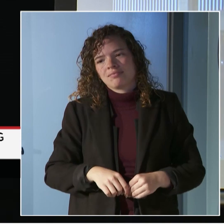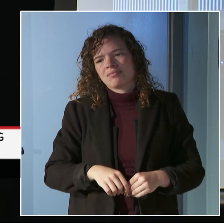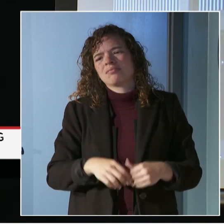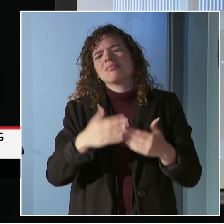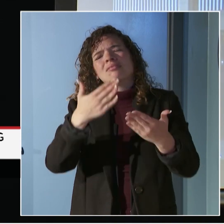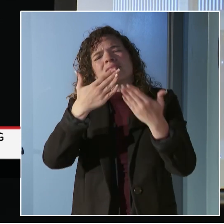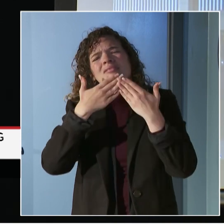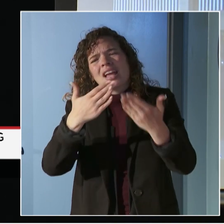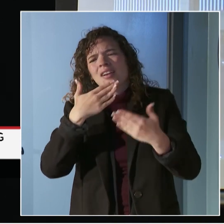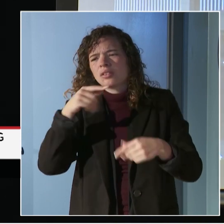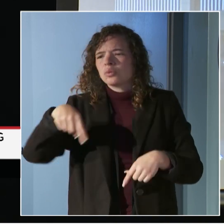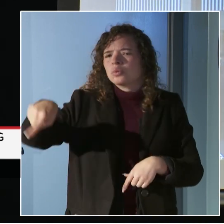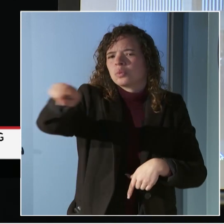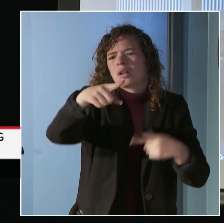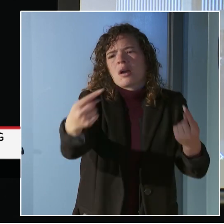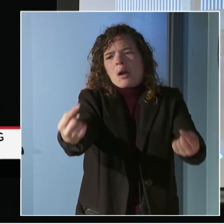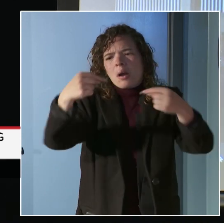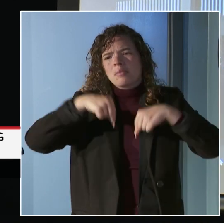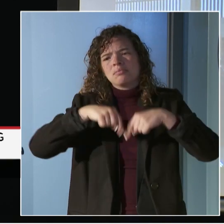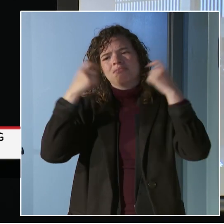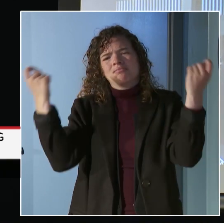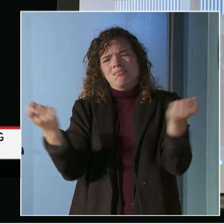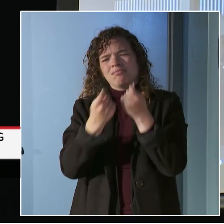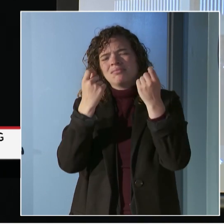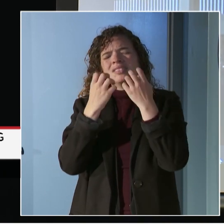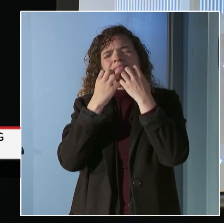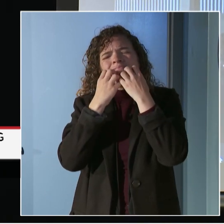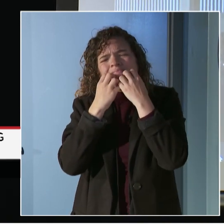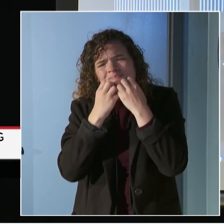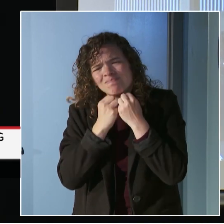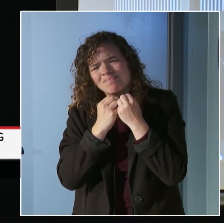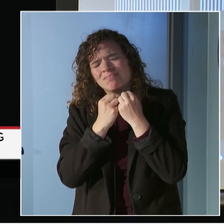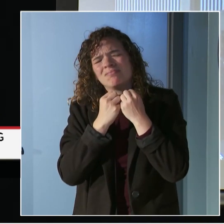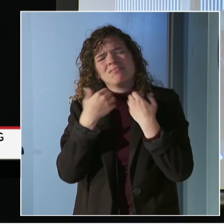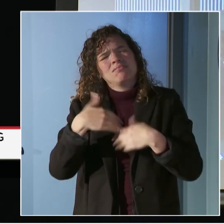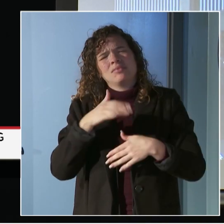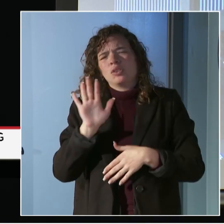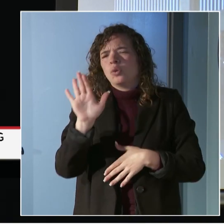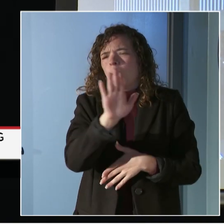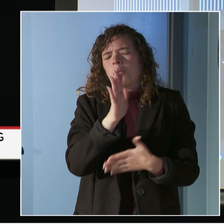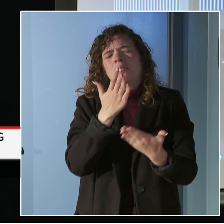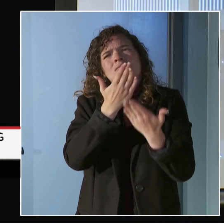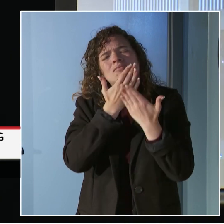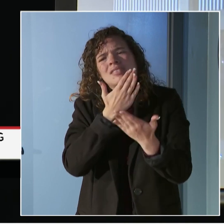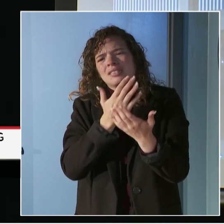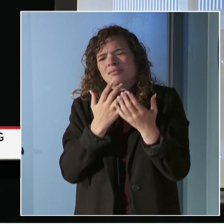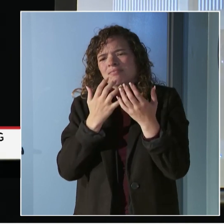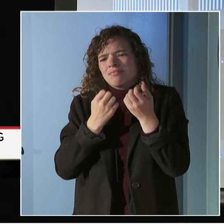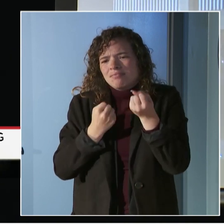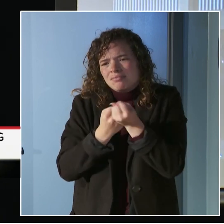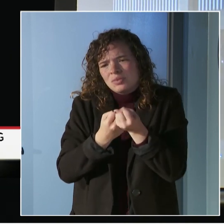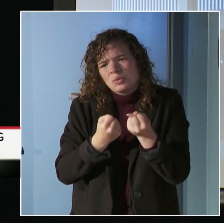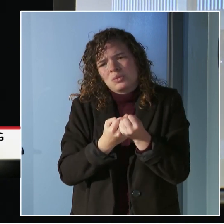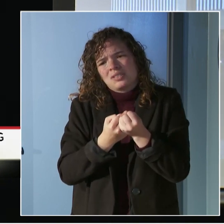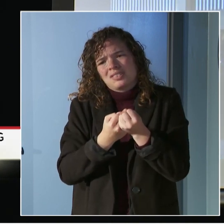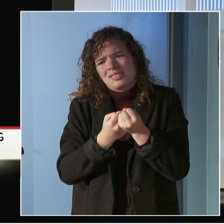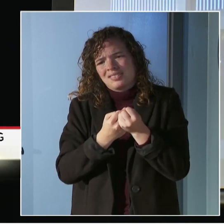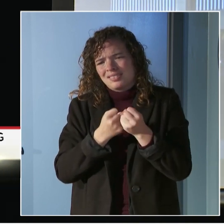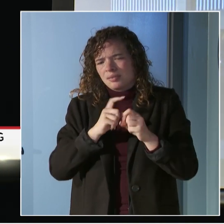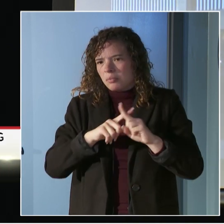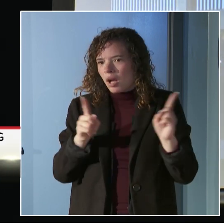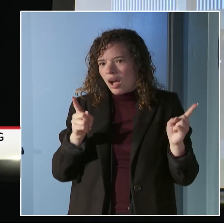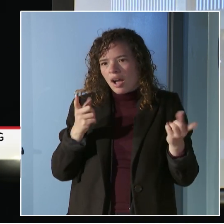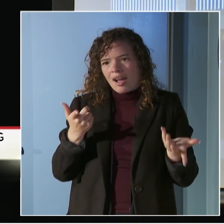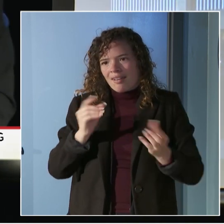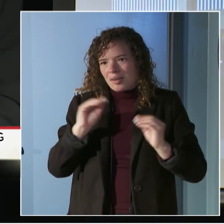special moment. Thank you for all the roles you played in getting us here. I have some instructions to give you, but they weren't given to me. So I'm